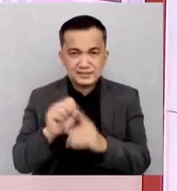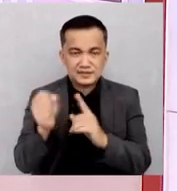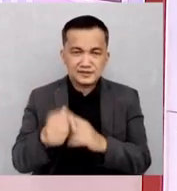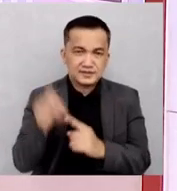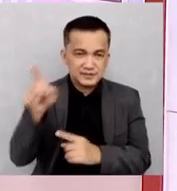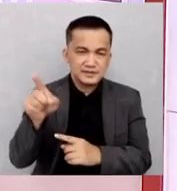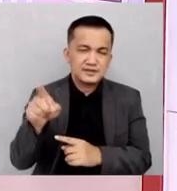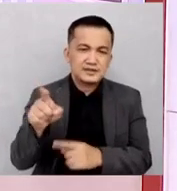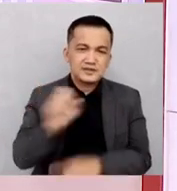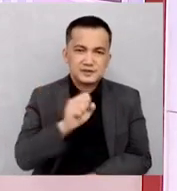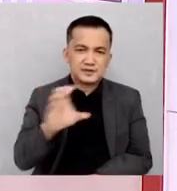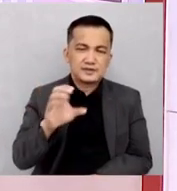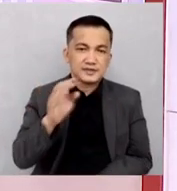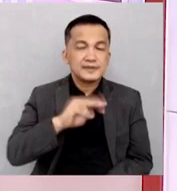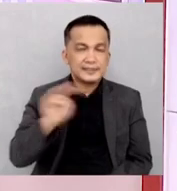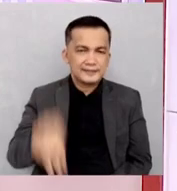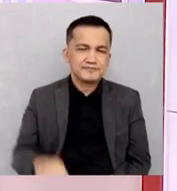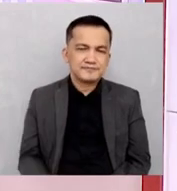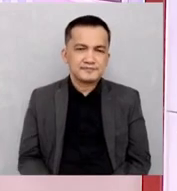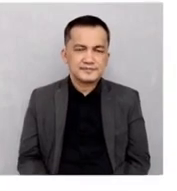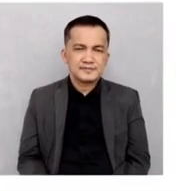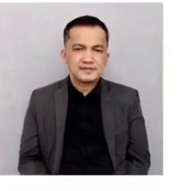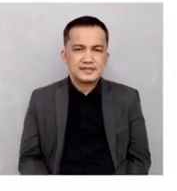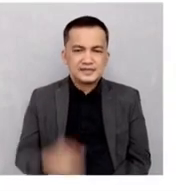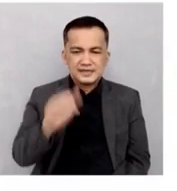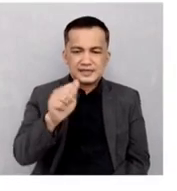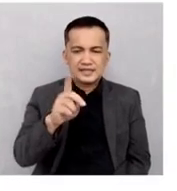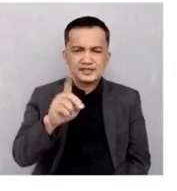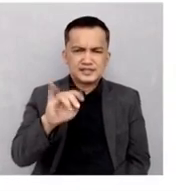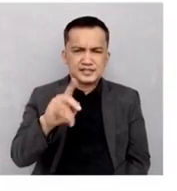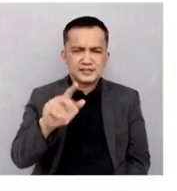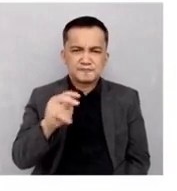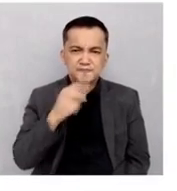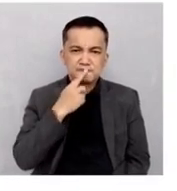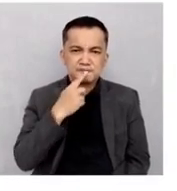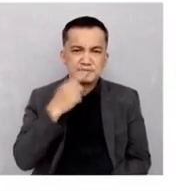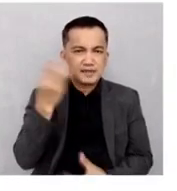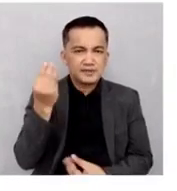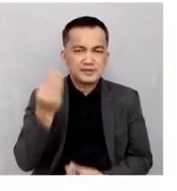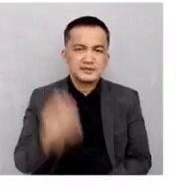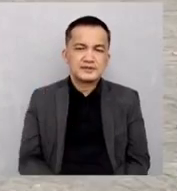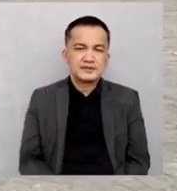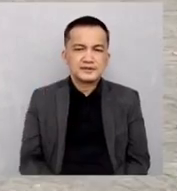Philippine Supreme Court in Manila from our very own Adrian Ayalin. Adrian.